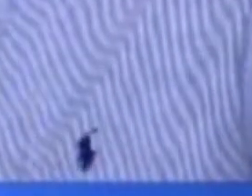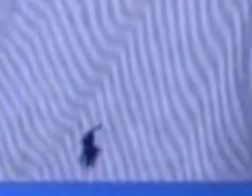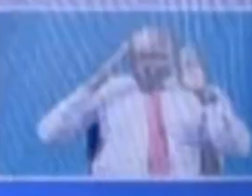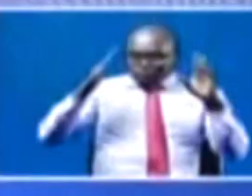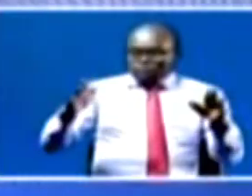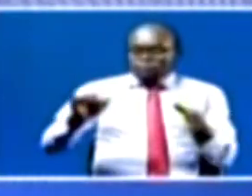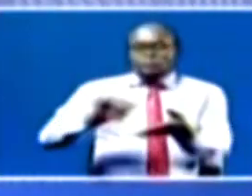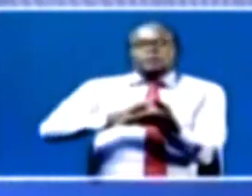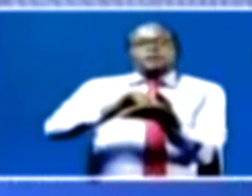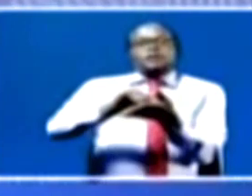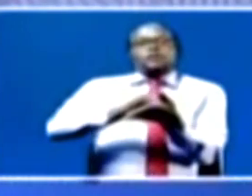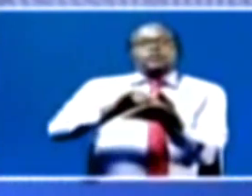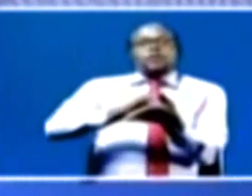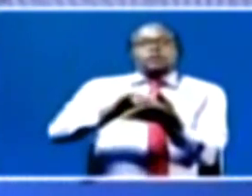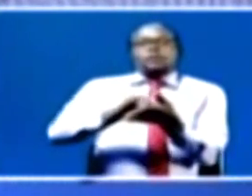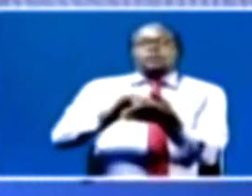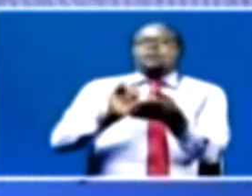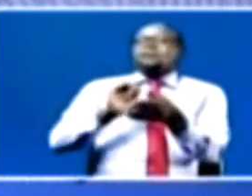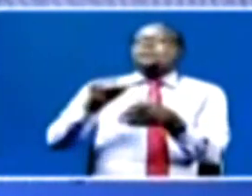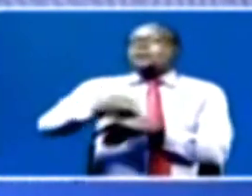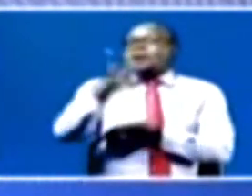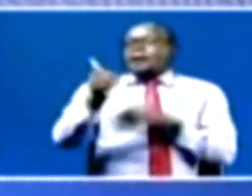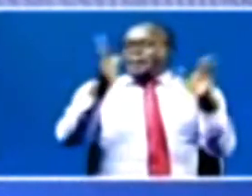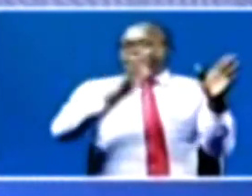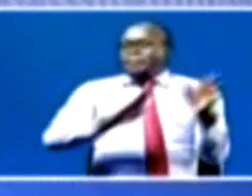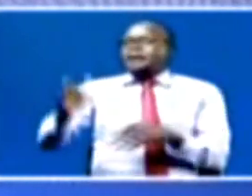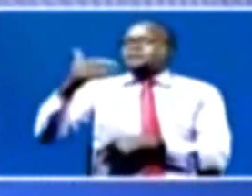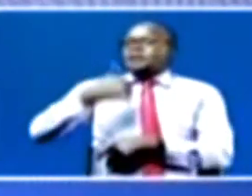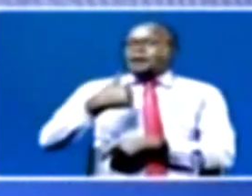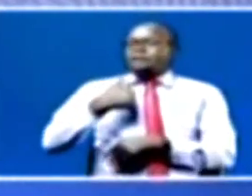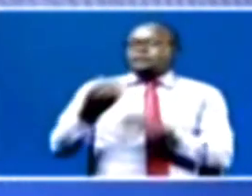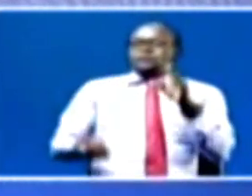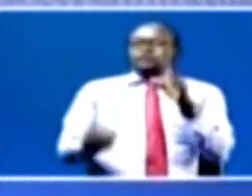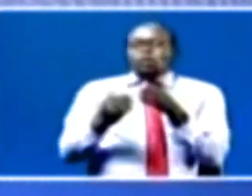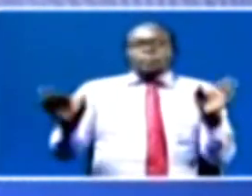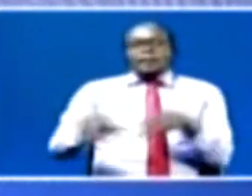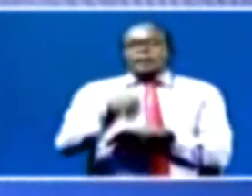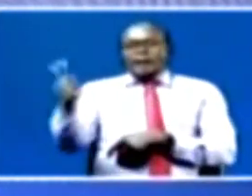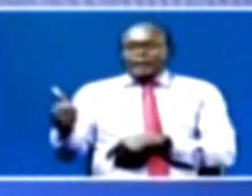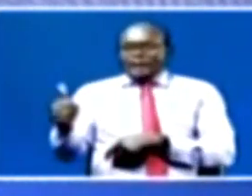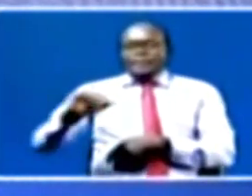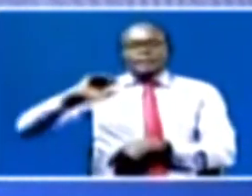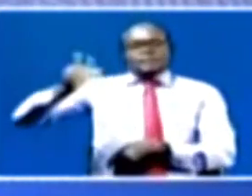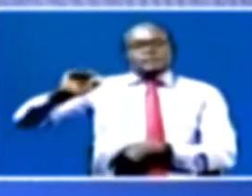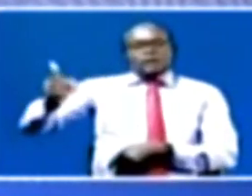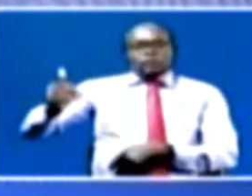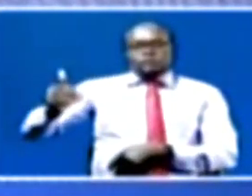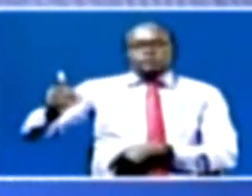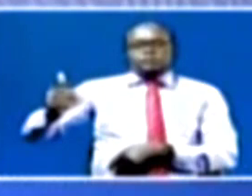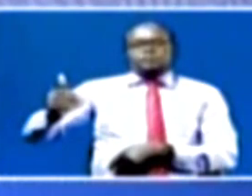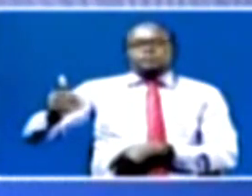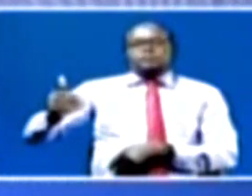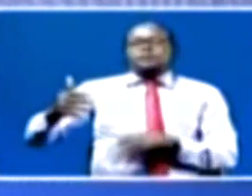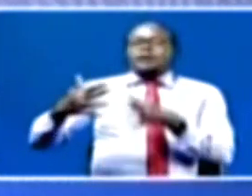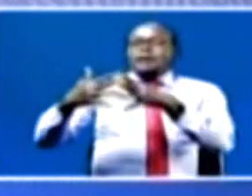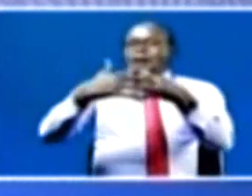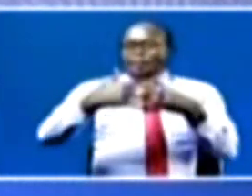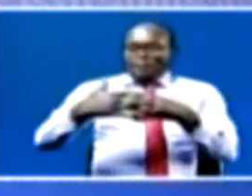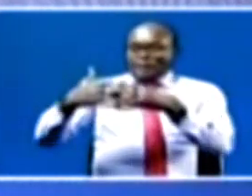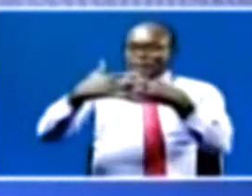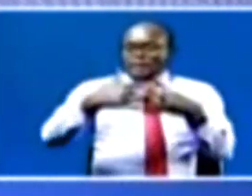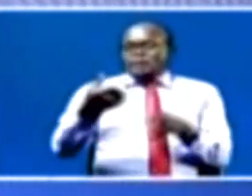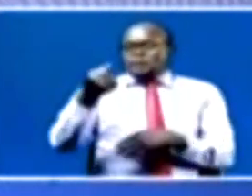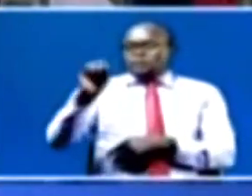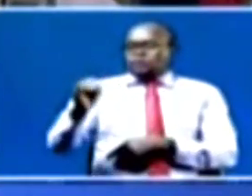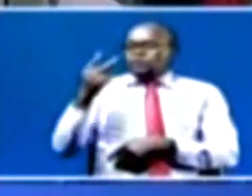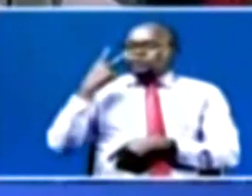New York. Indeed, there are plans to open additional cities in the U.S. So